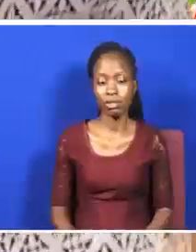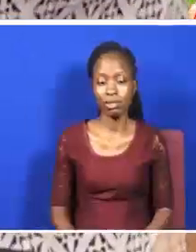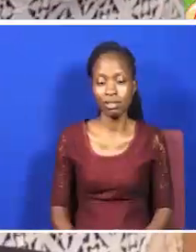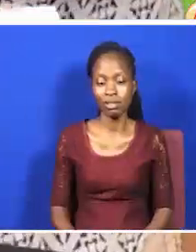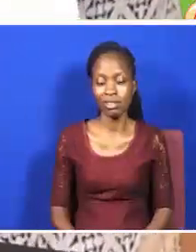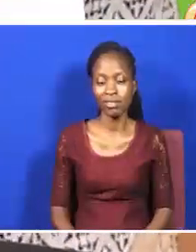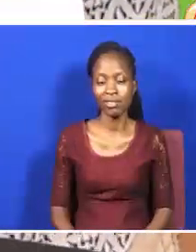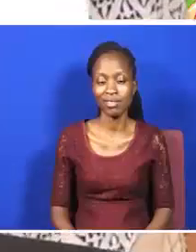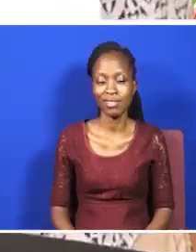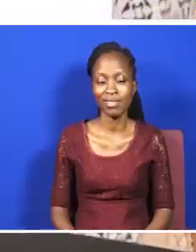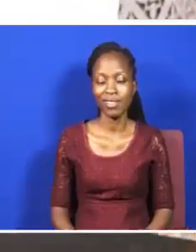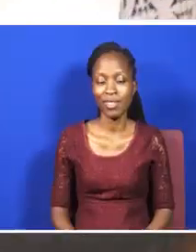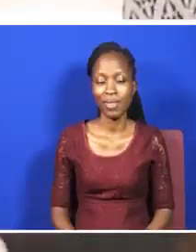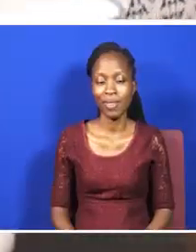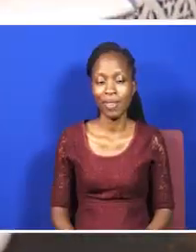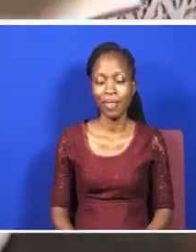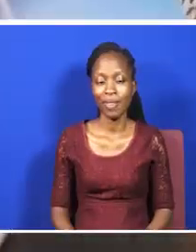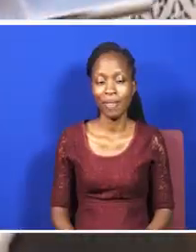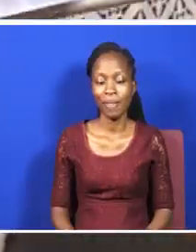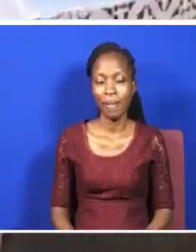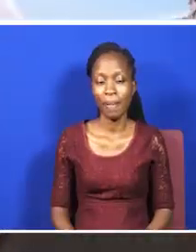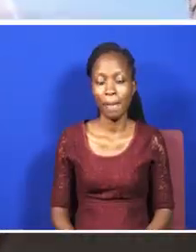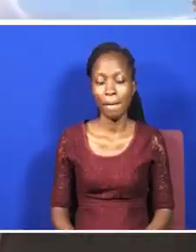Then we will do another folding.